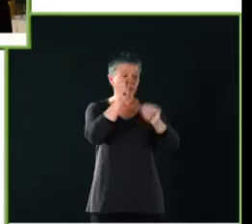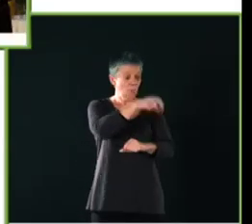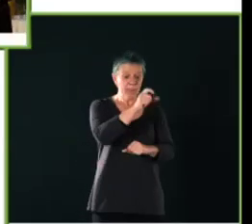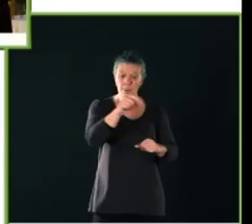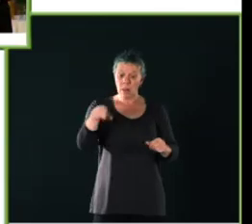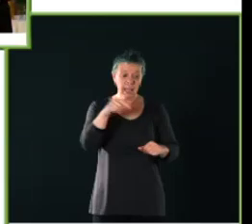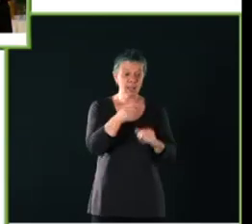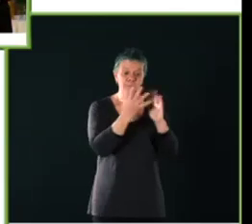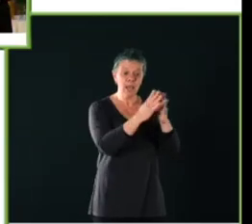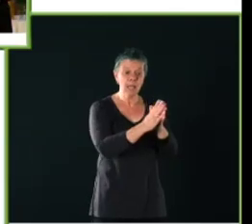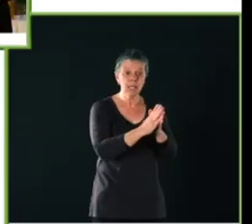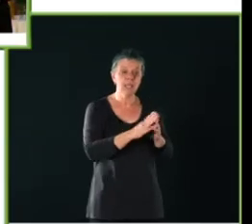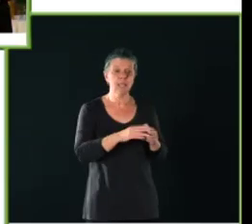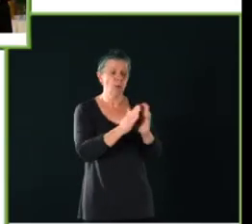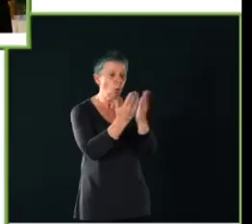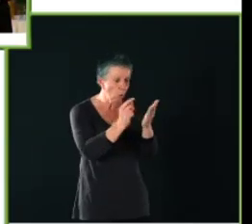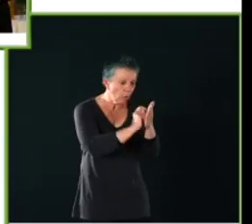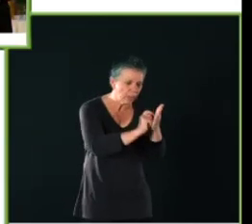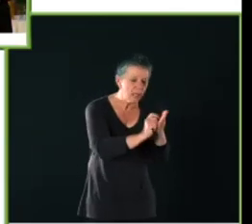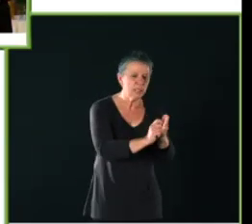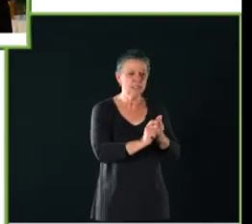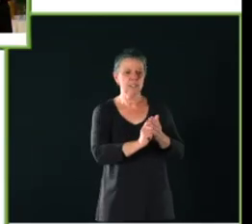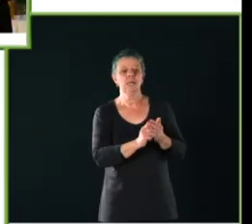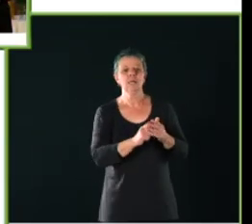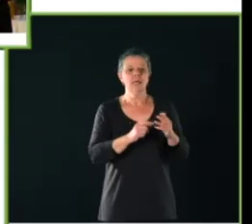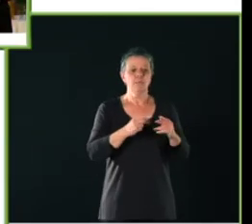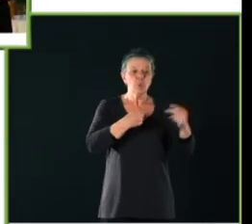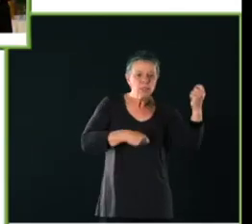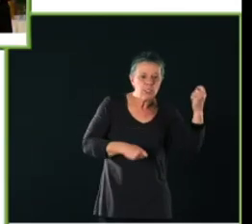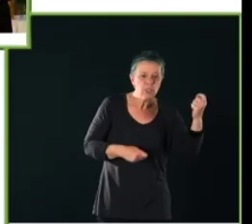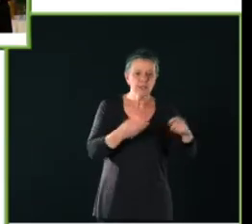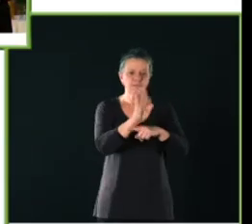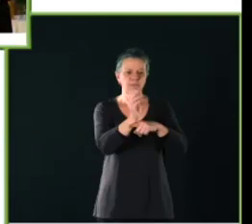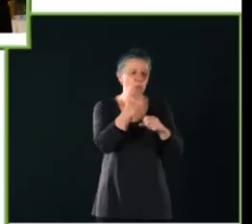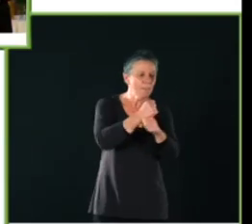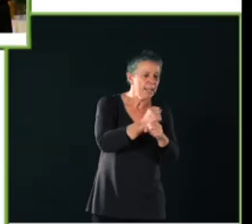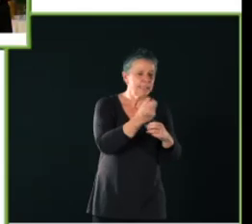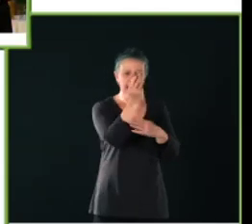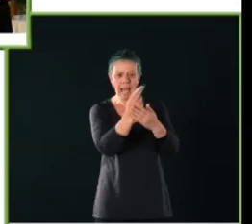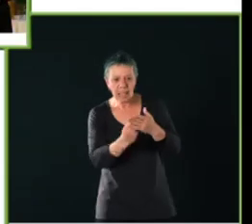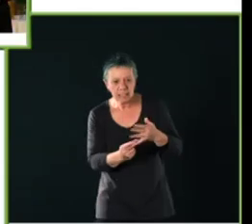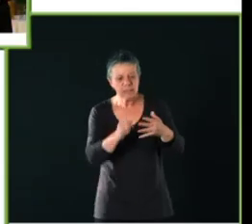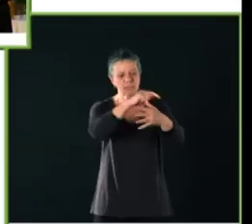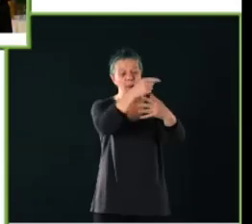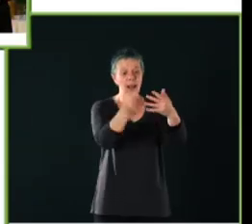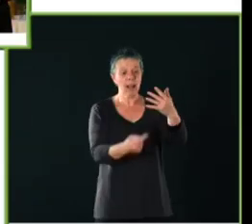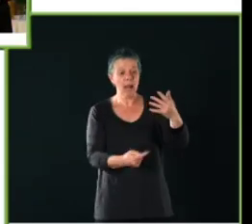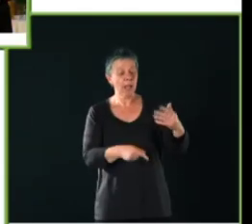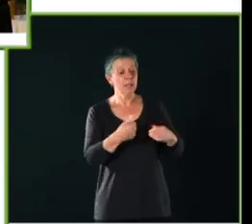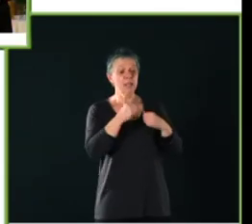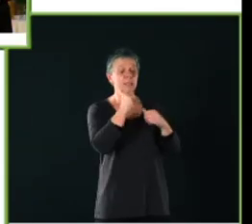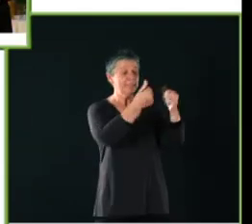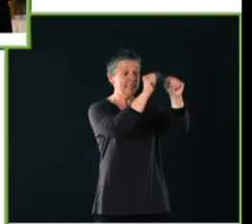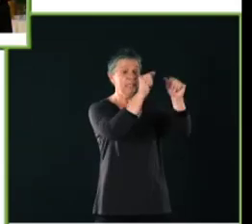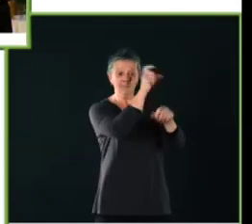authors, eco-warriors, musicians, filmmakers, artists, the list is endless. Maybe we could